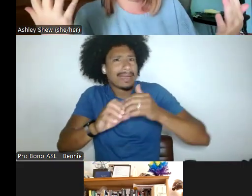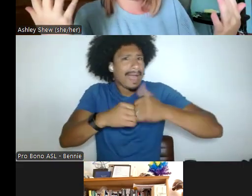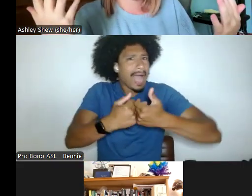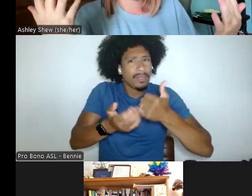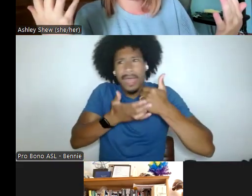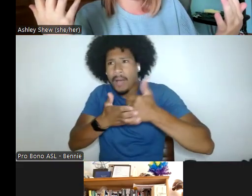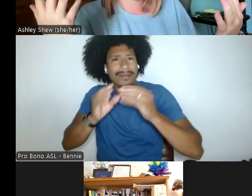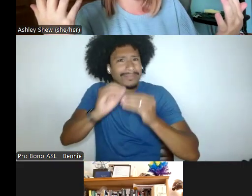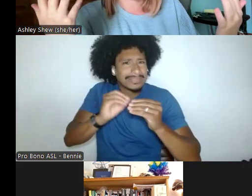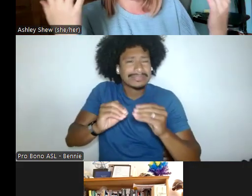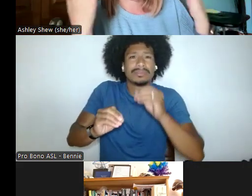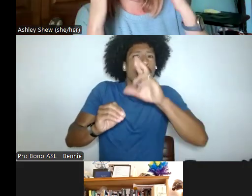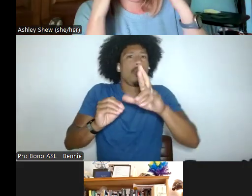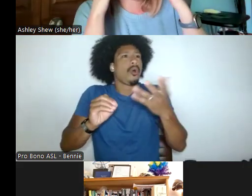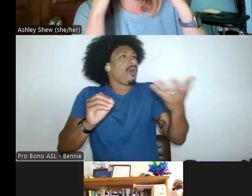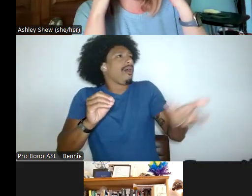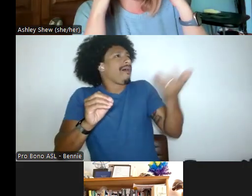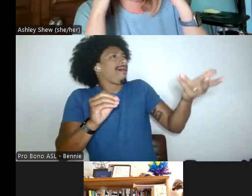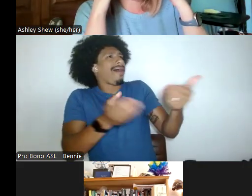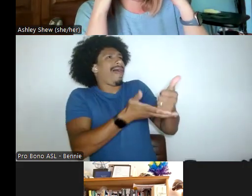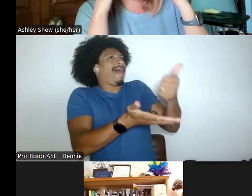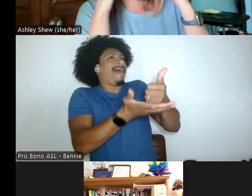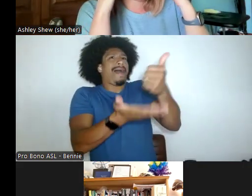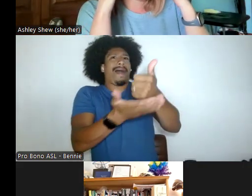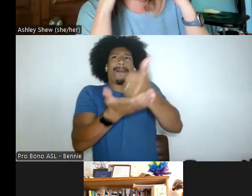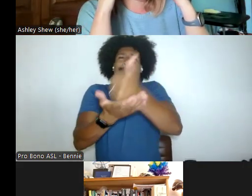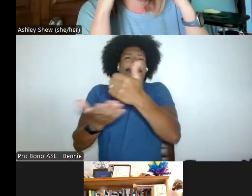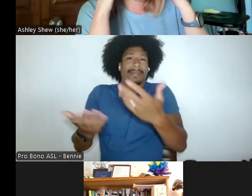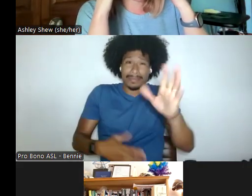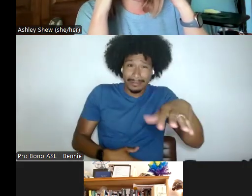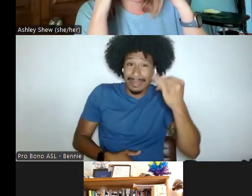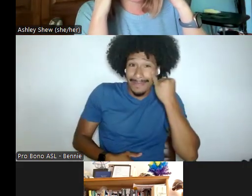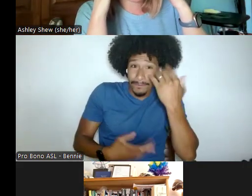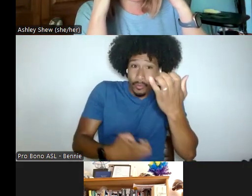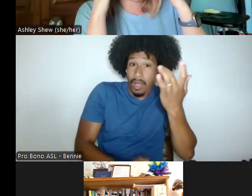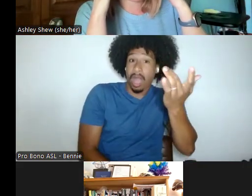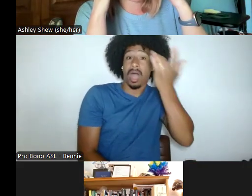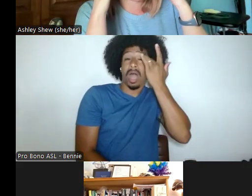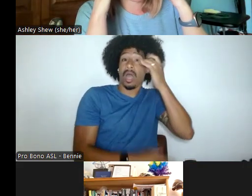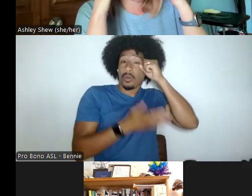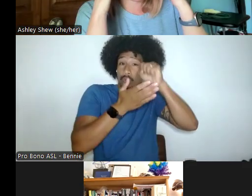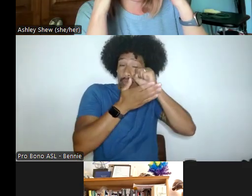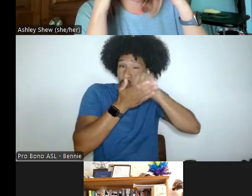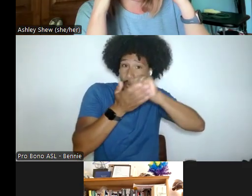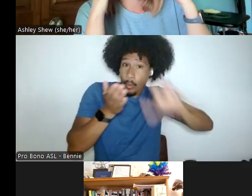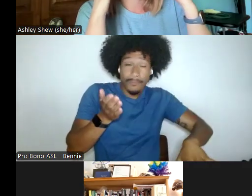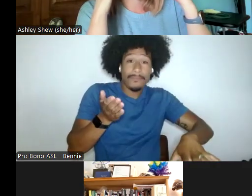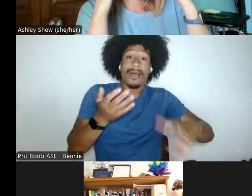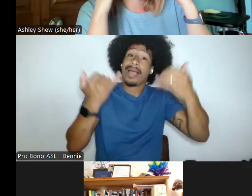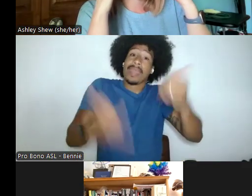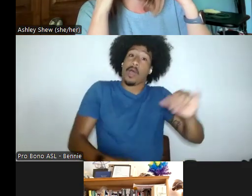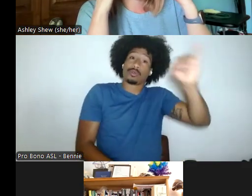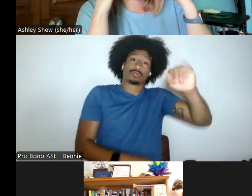other body to appeal to. In fact, if you wanted to get your retinal implant removed, that cost would have been on you.